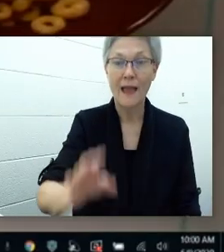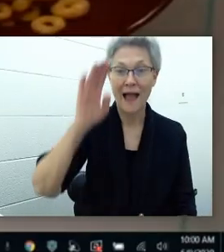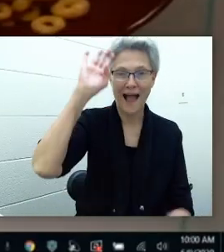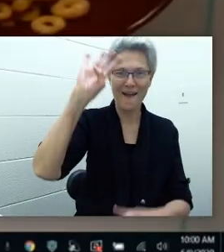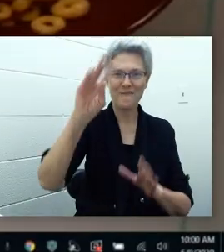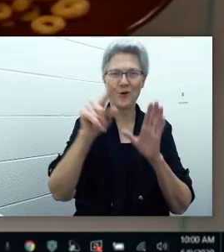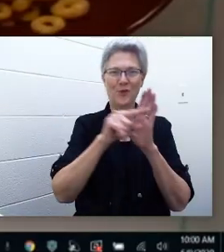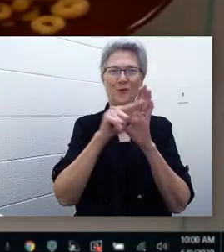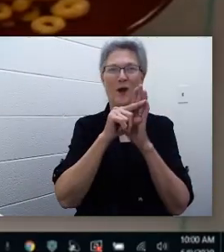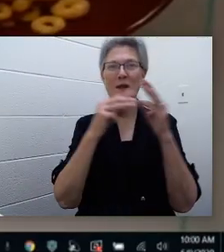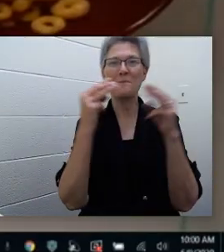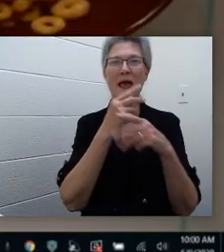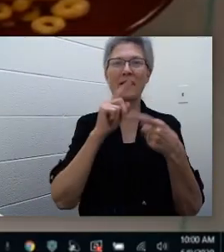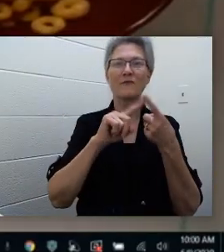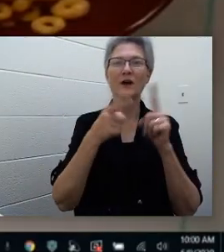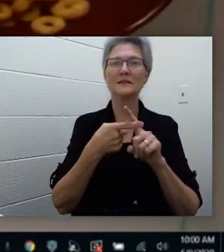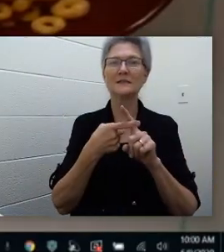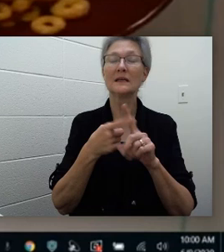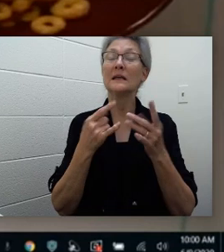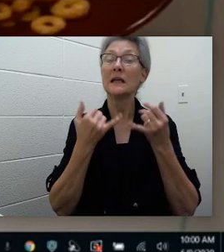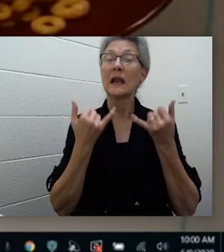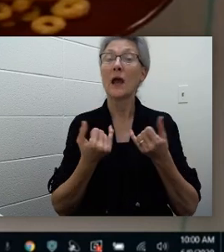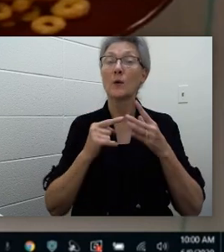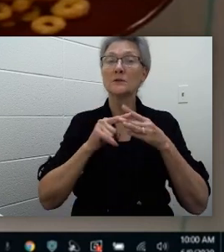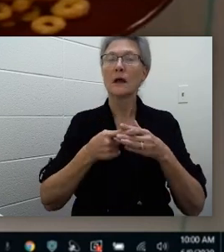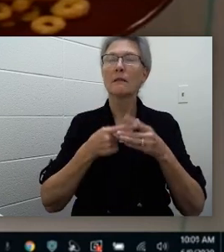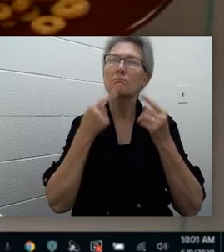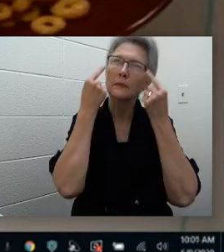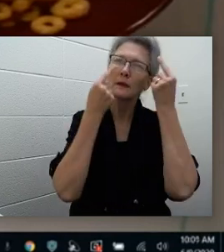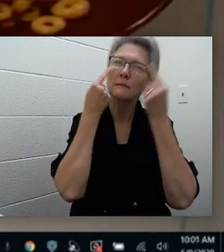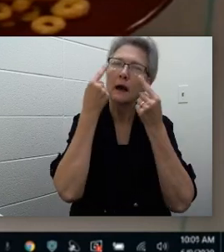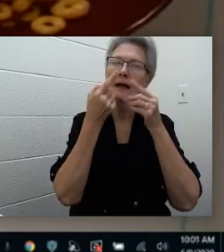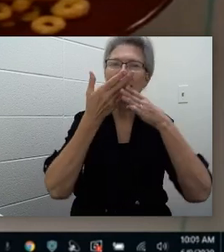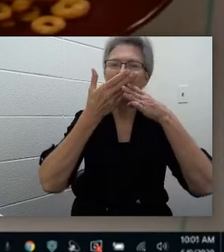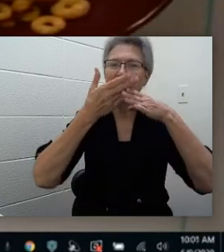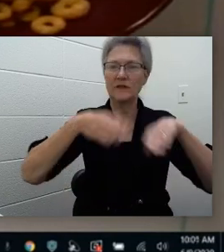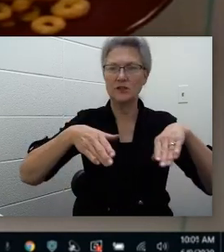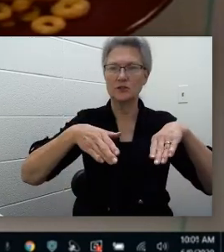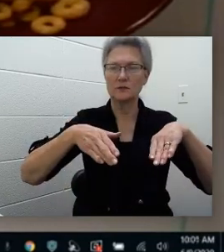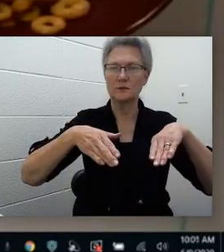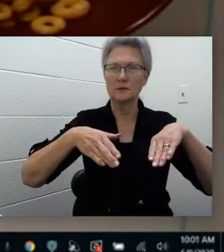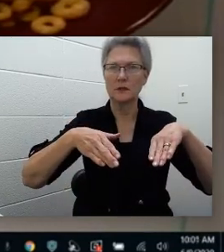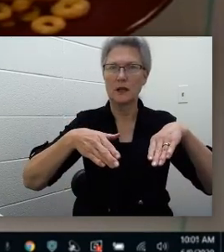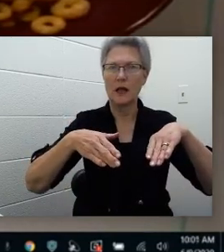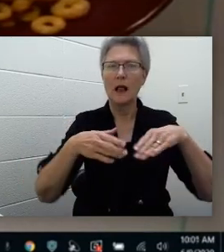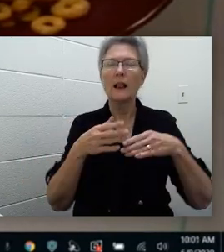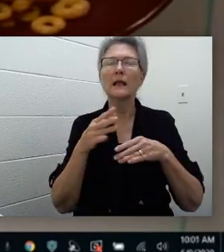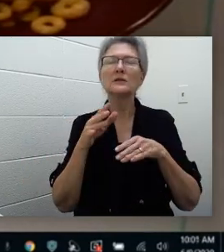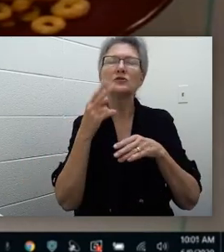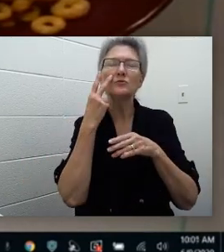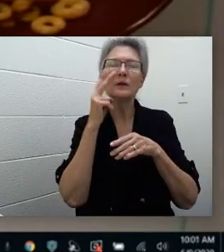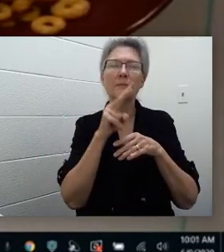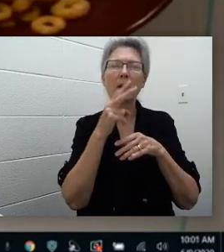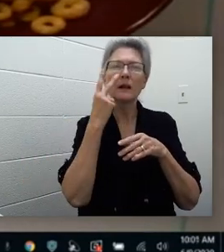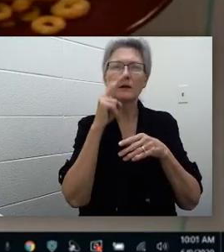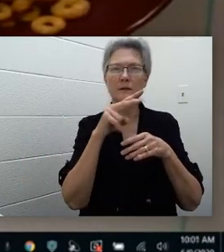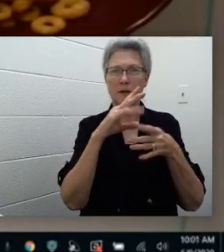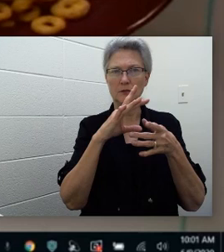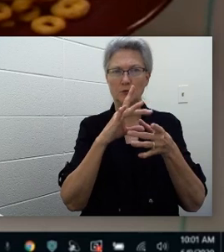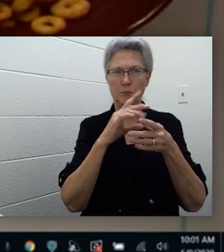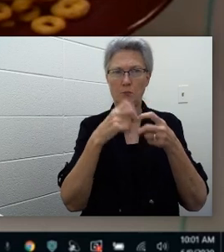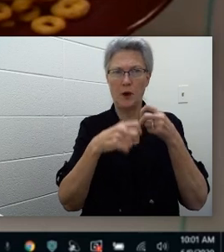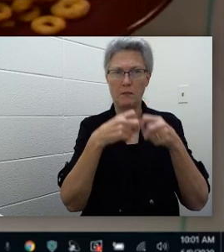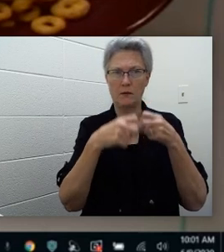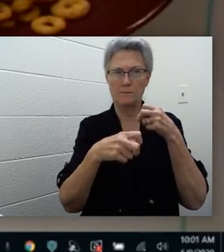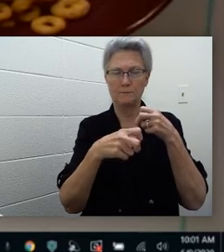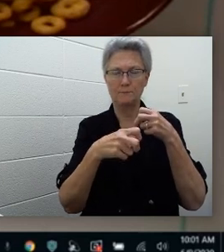Hi, fourth grade math friends. Today we're starting to think about division. Let's do that by taking a look at this problem.